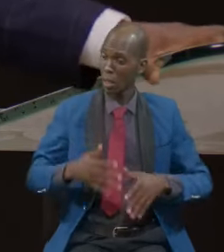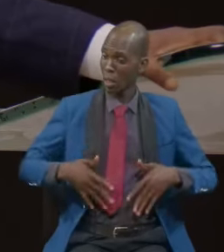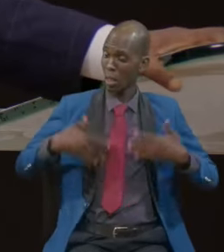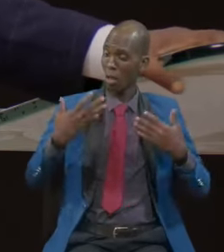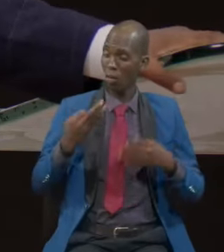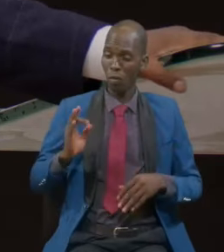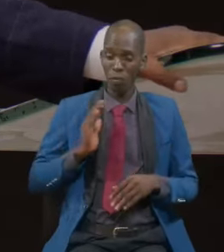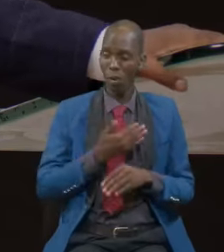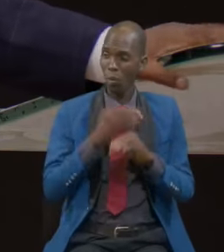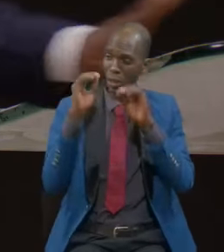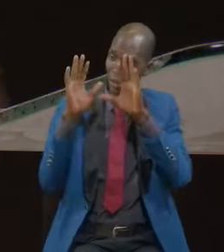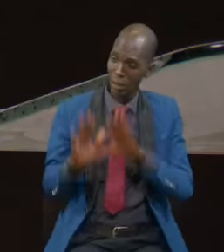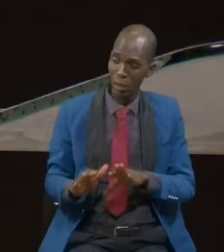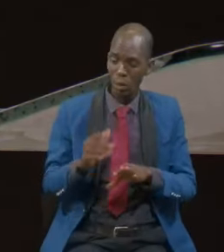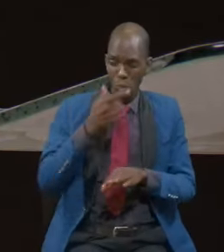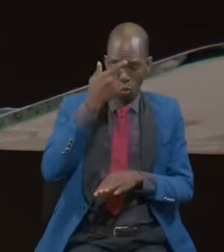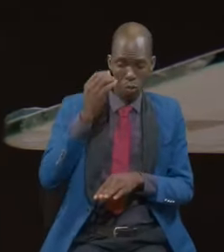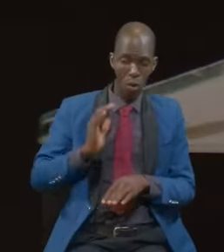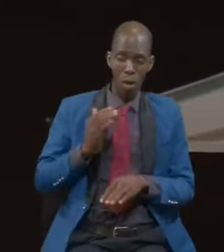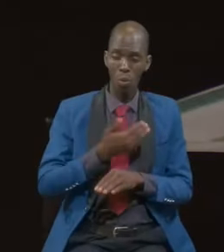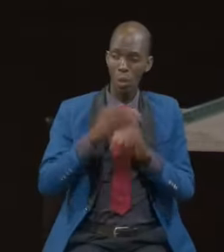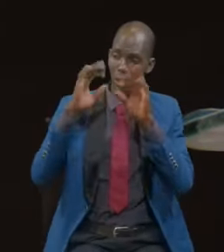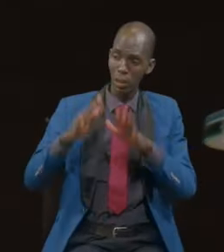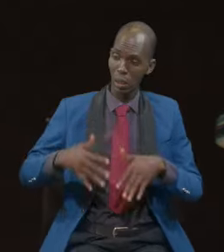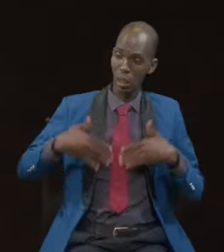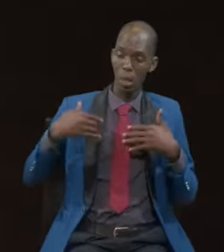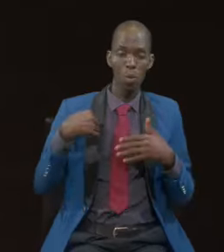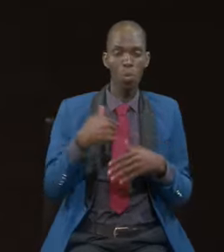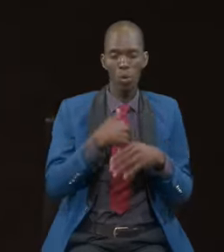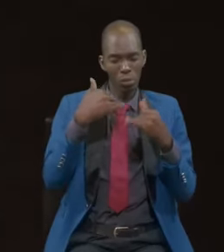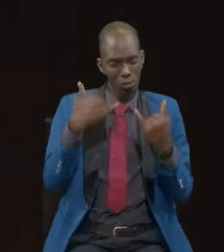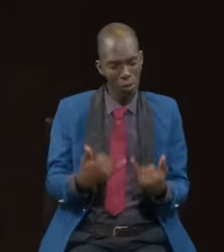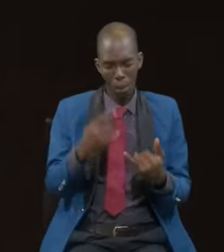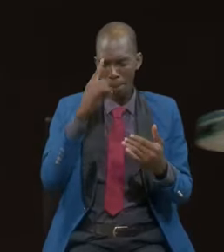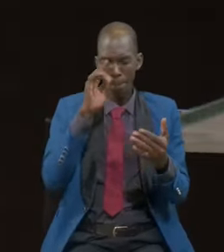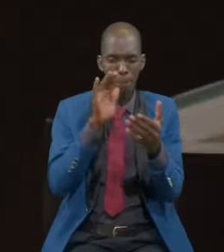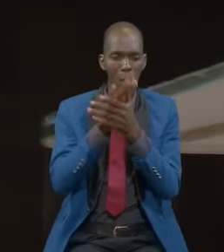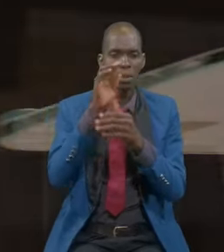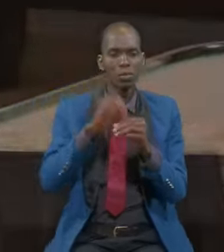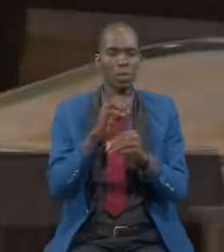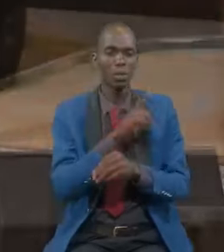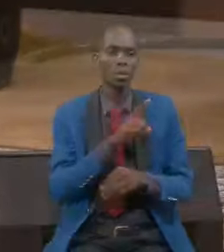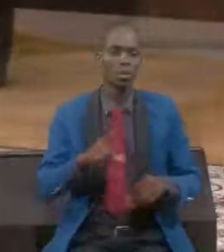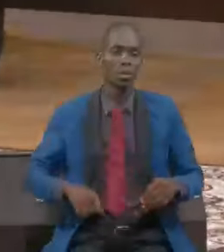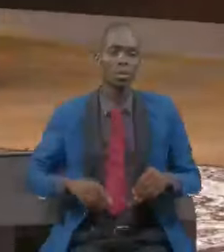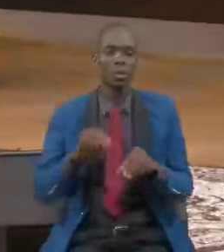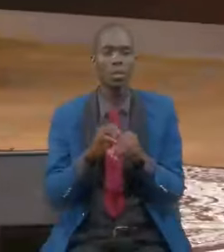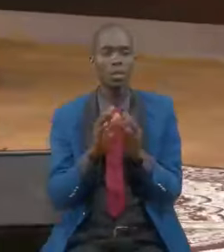mistress, because of her life, we're going to believe in the Lord. In Hebrews